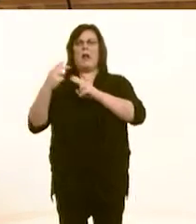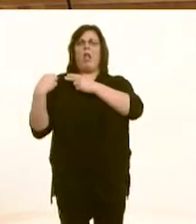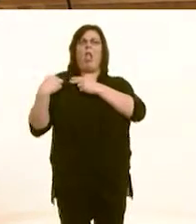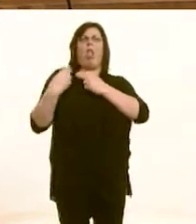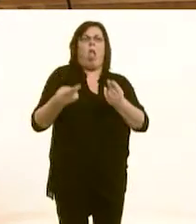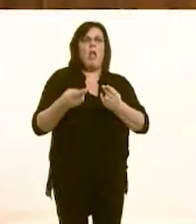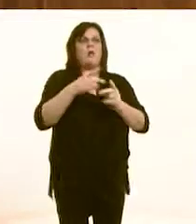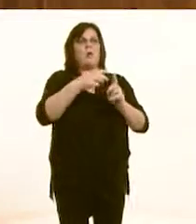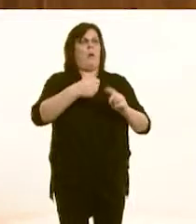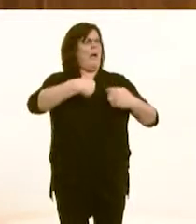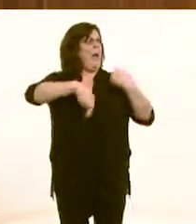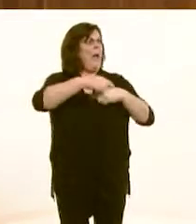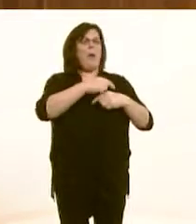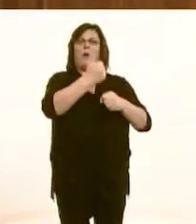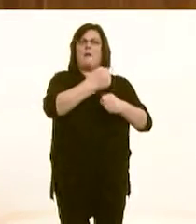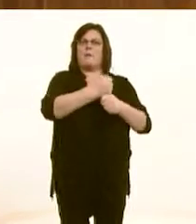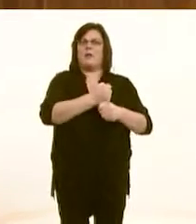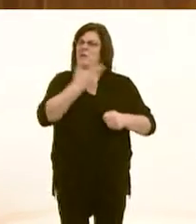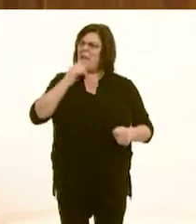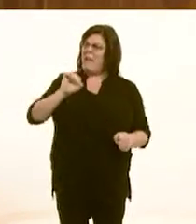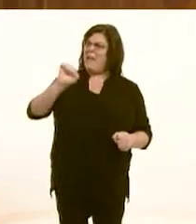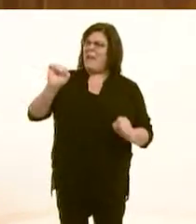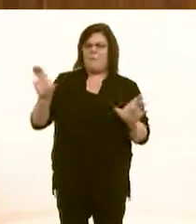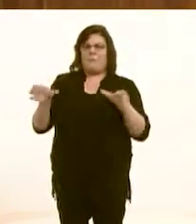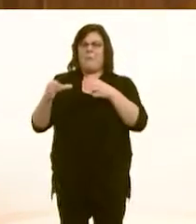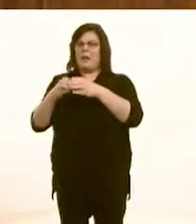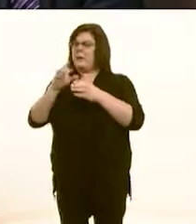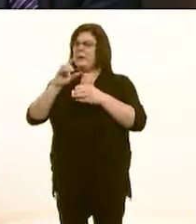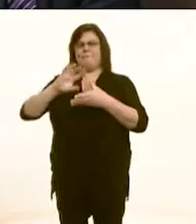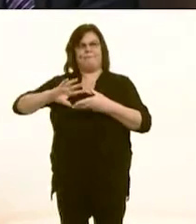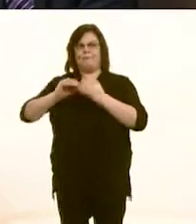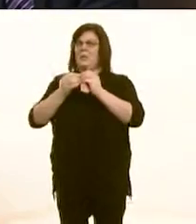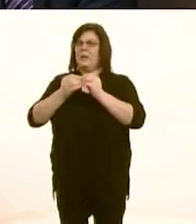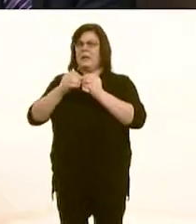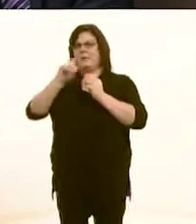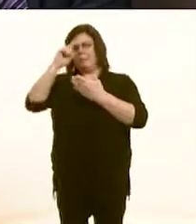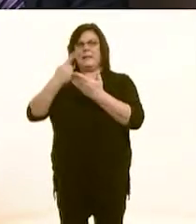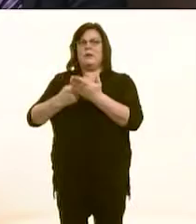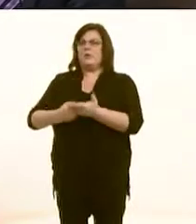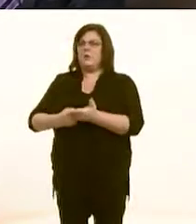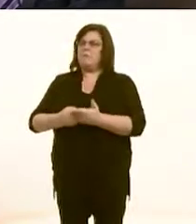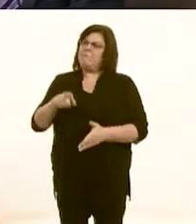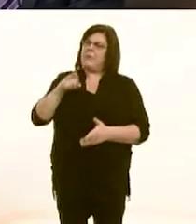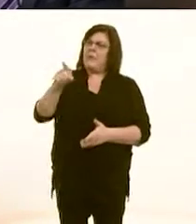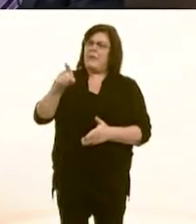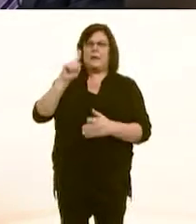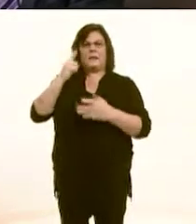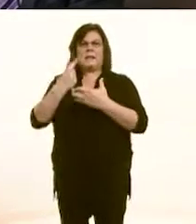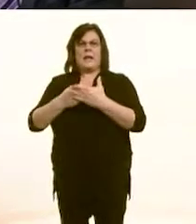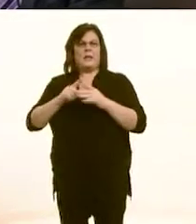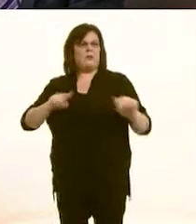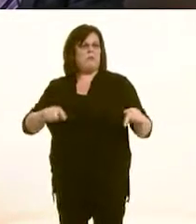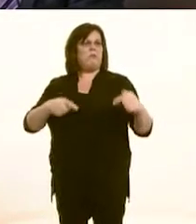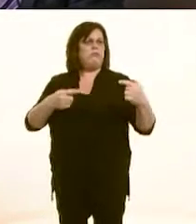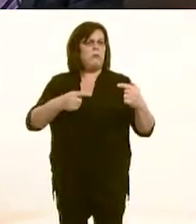a government. It was his party who introduced this policy in the first place, his party who launched their own little private war against disabled